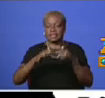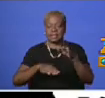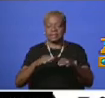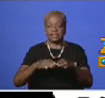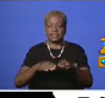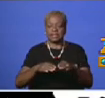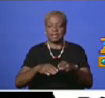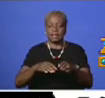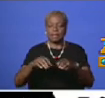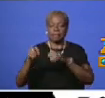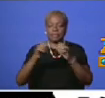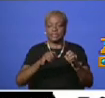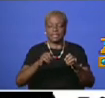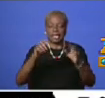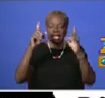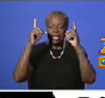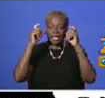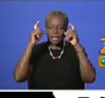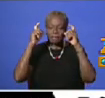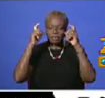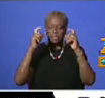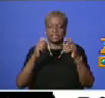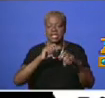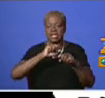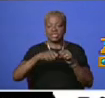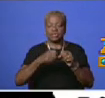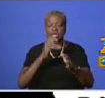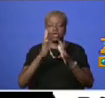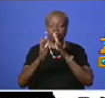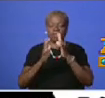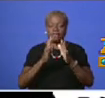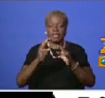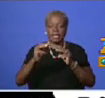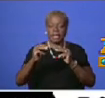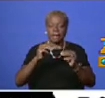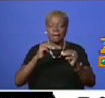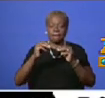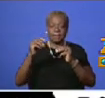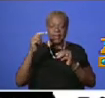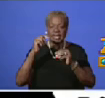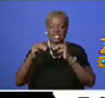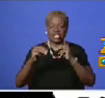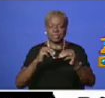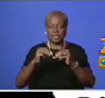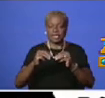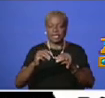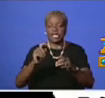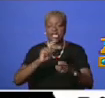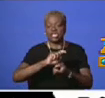critical intersections so that traffic management center officials can remotely change traffic signal